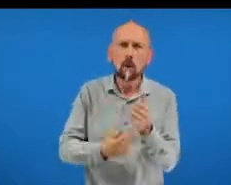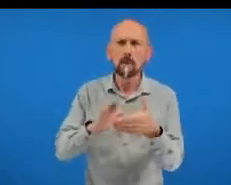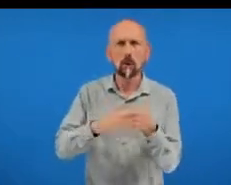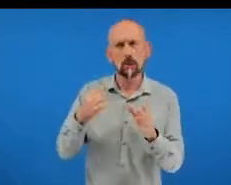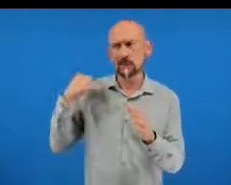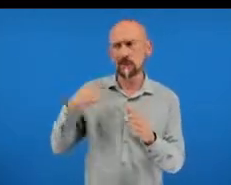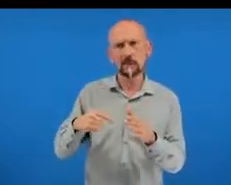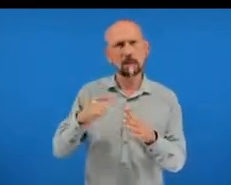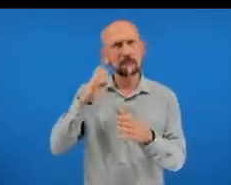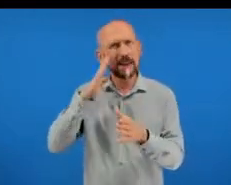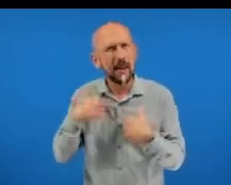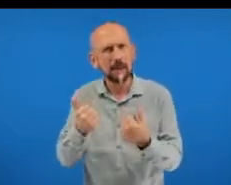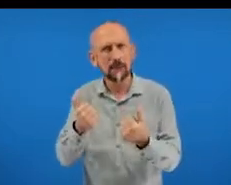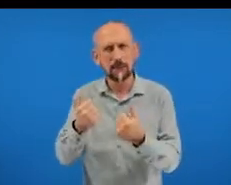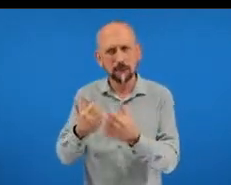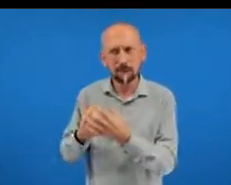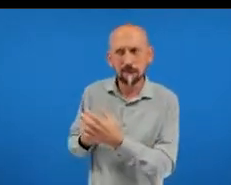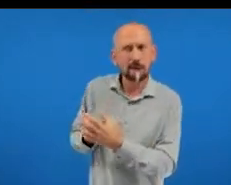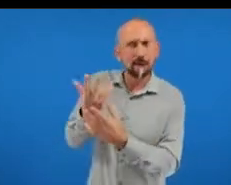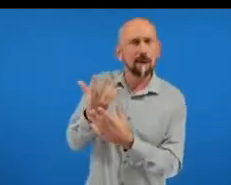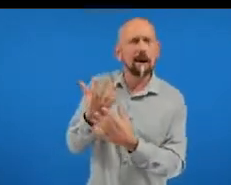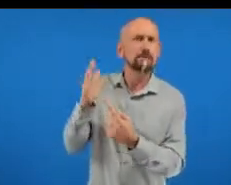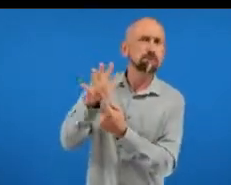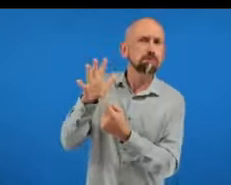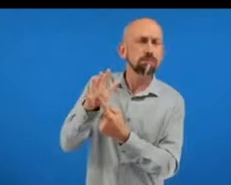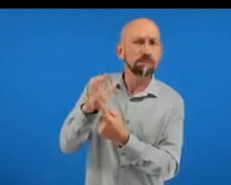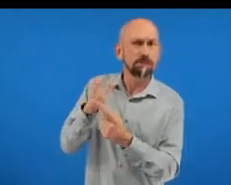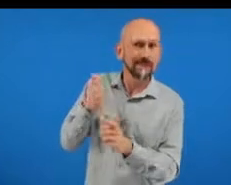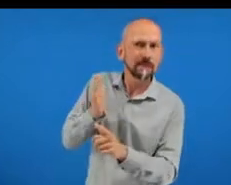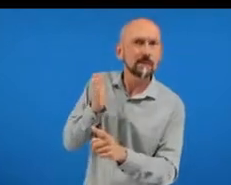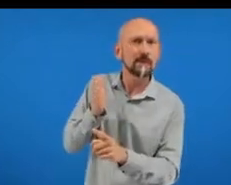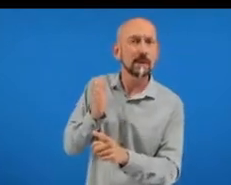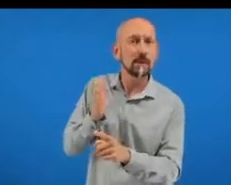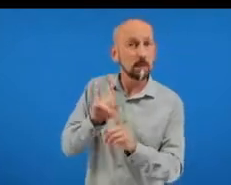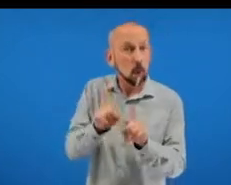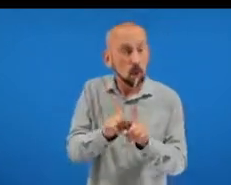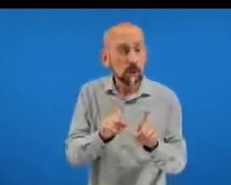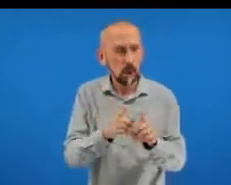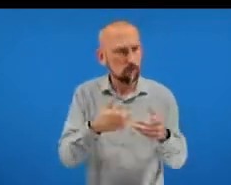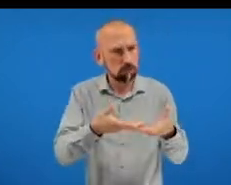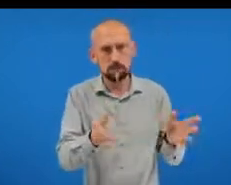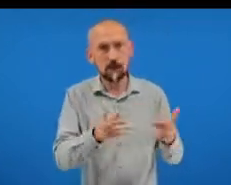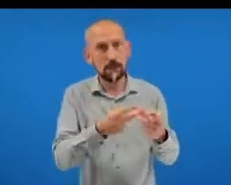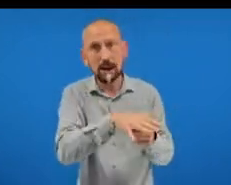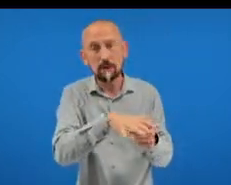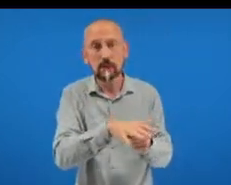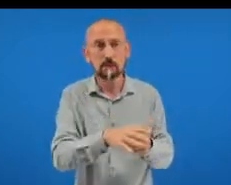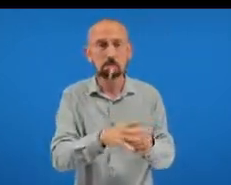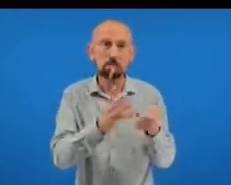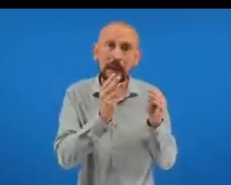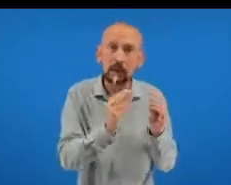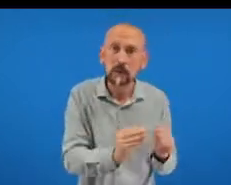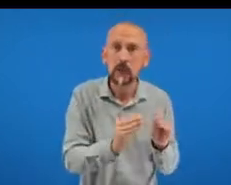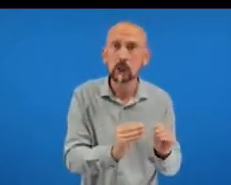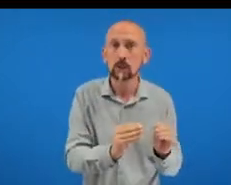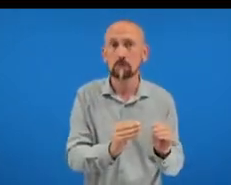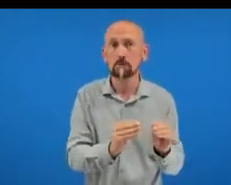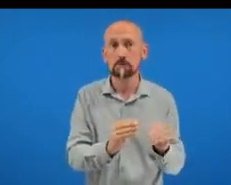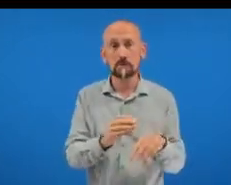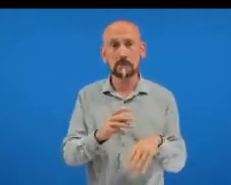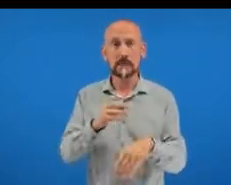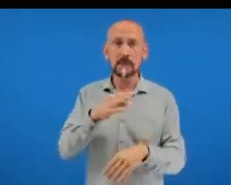when I looked at so many policy areas, be it education, be it criminal justice and work in